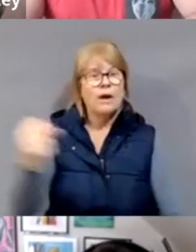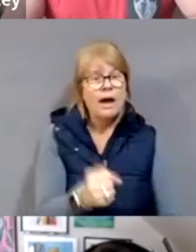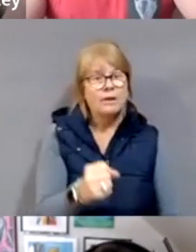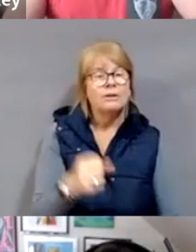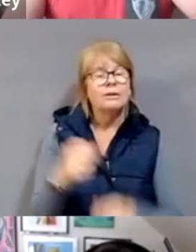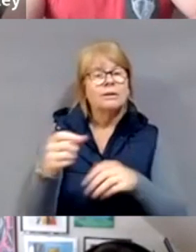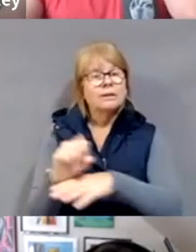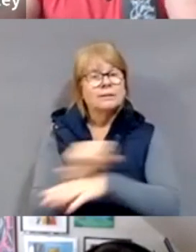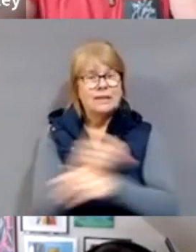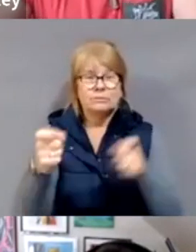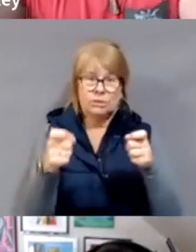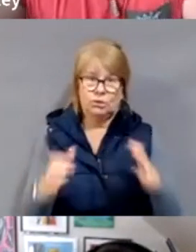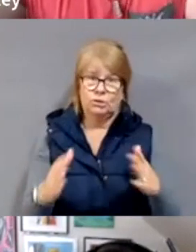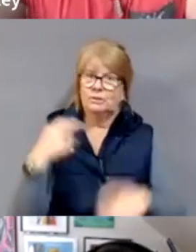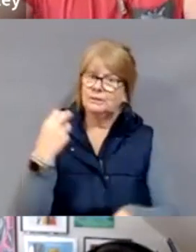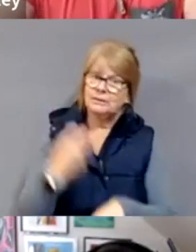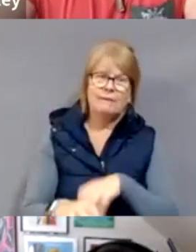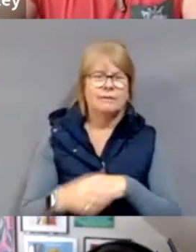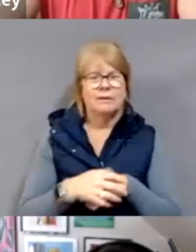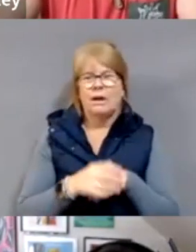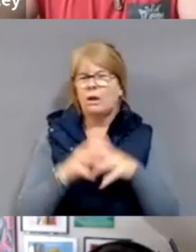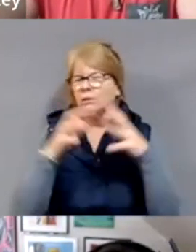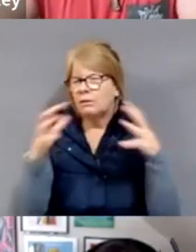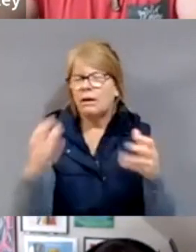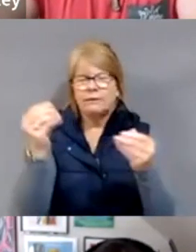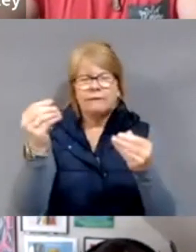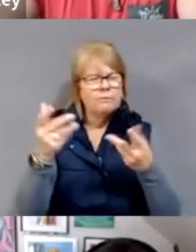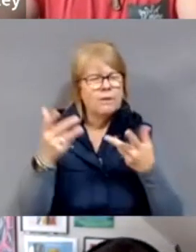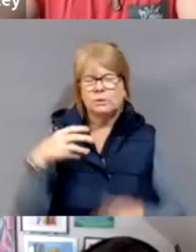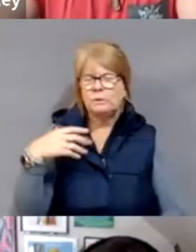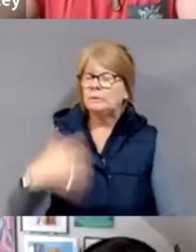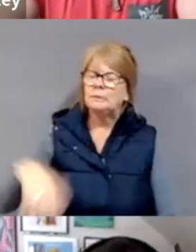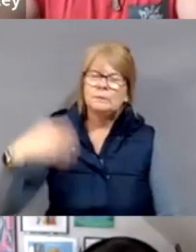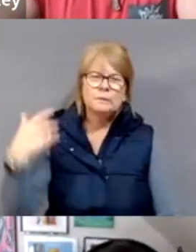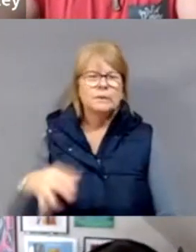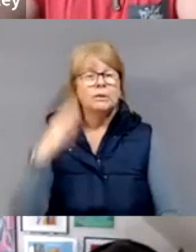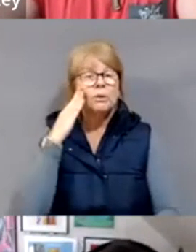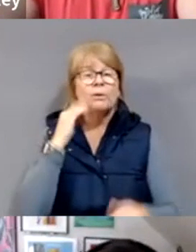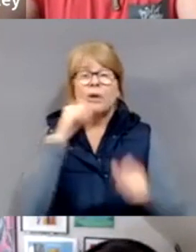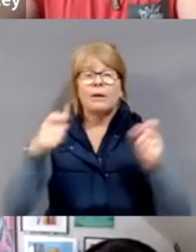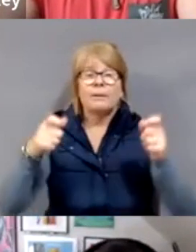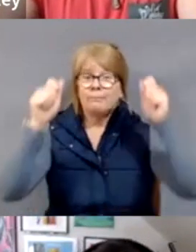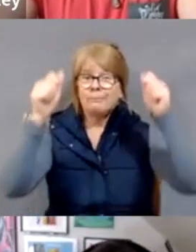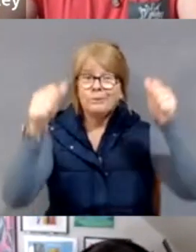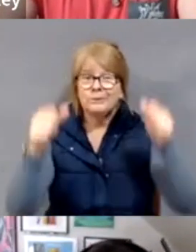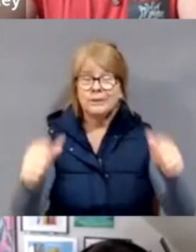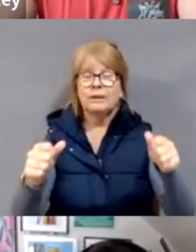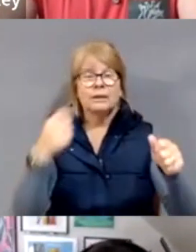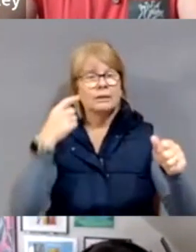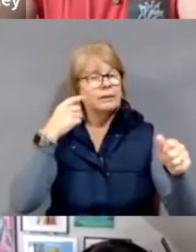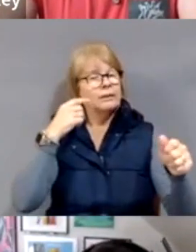country. There's a lot of information embedded in it, even if it's not a posting that might apply to